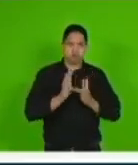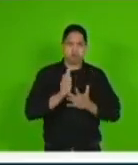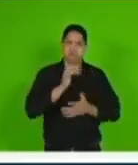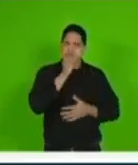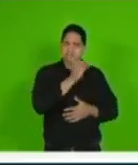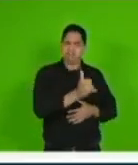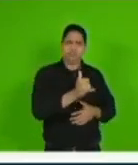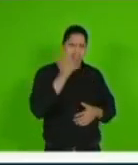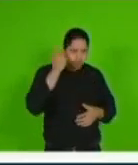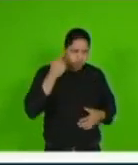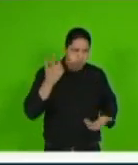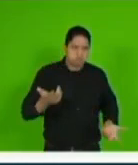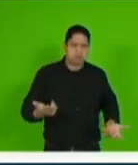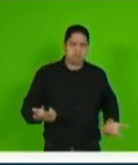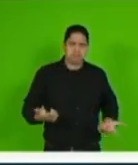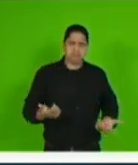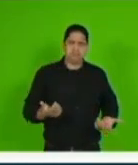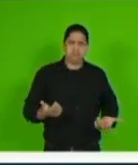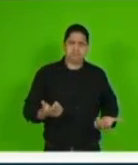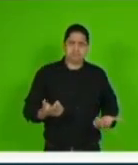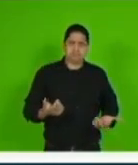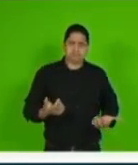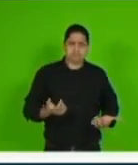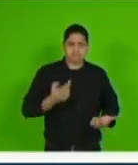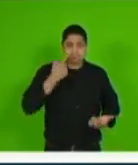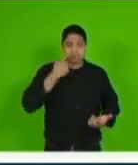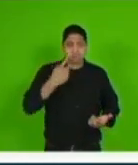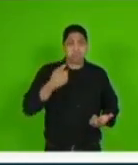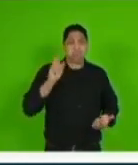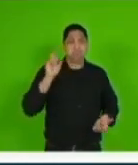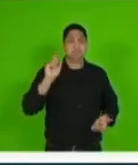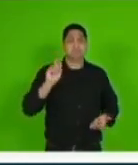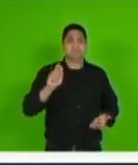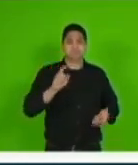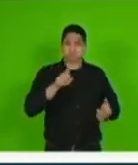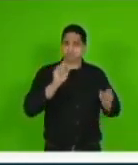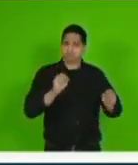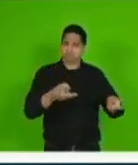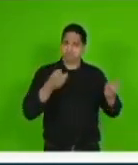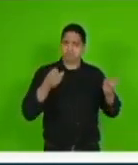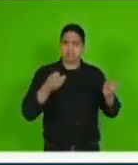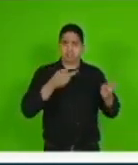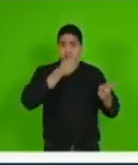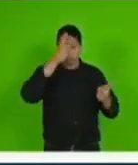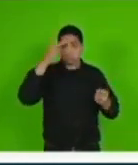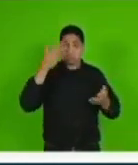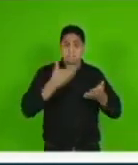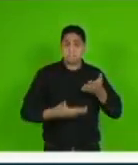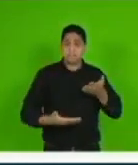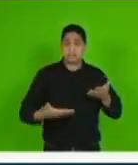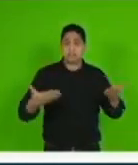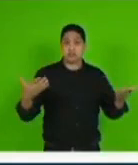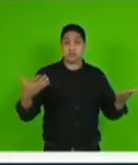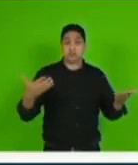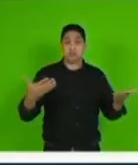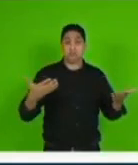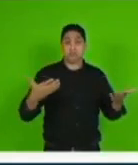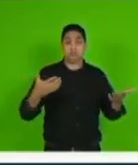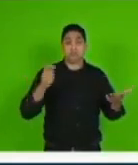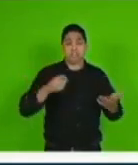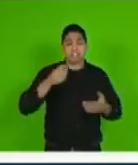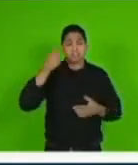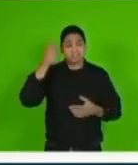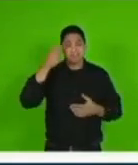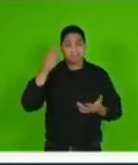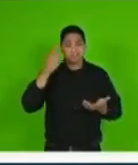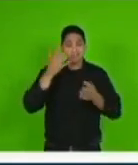When Jesus says in the verse, he says he calls them fool, and that's not allowed. We can't do that today in church. But